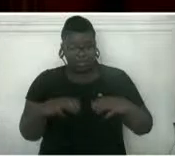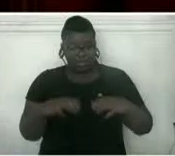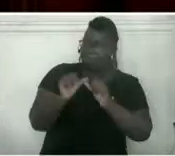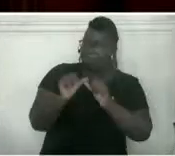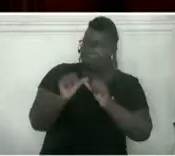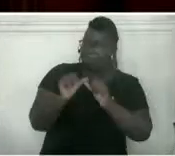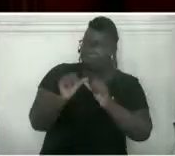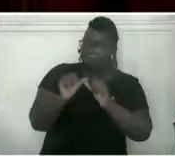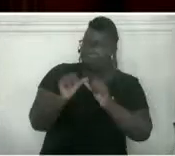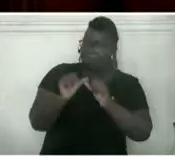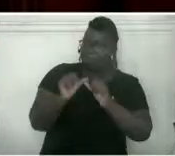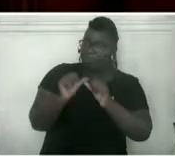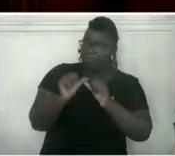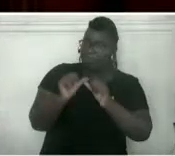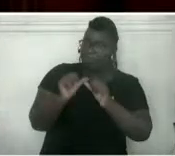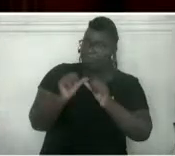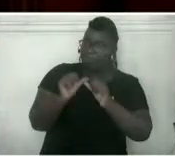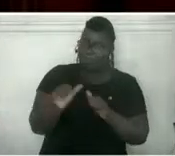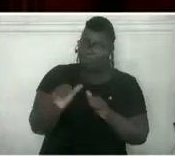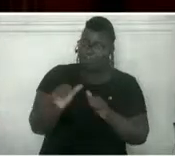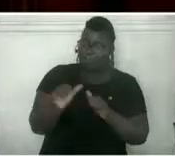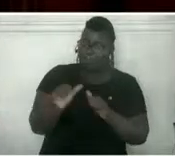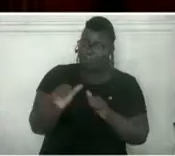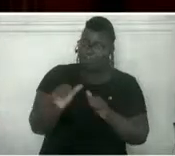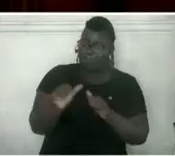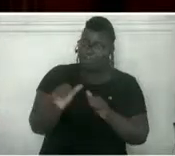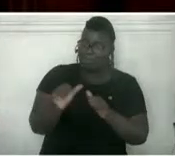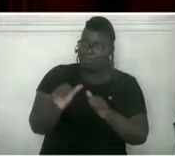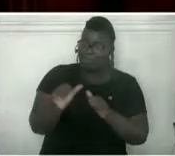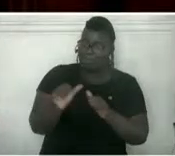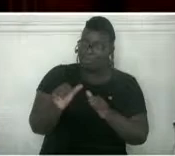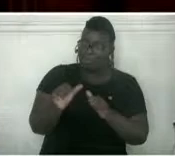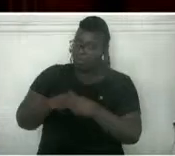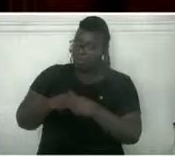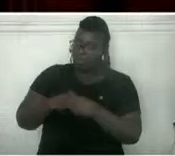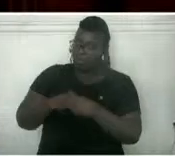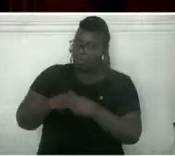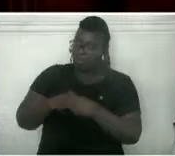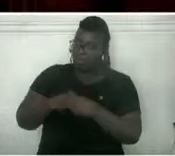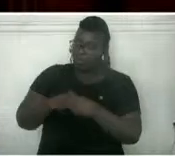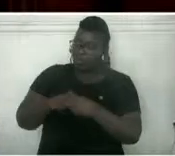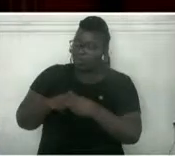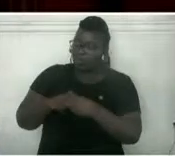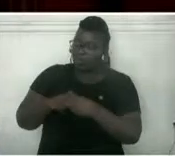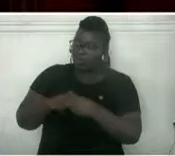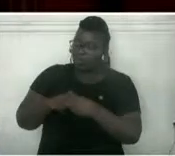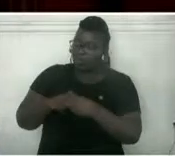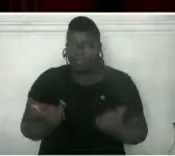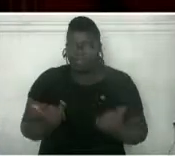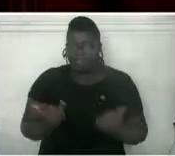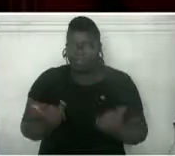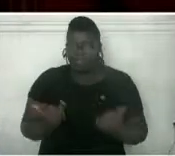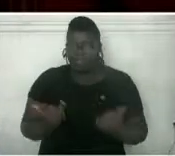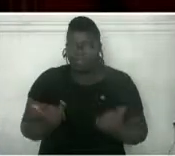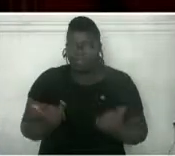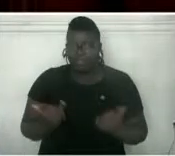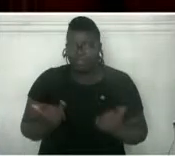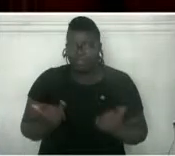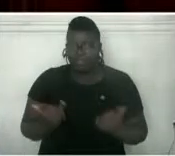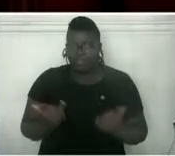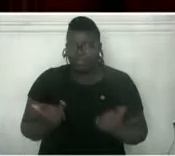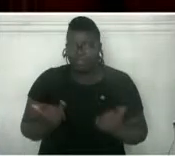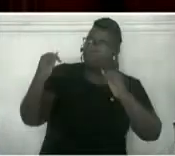that it's a quality education. The modern economy requires sound minds and